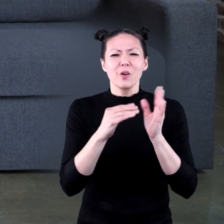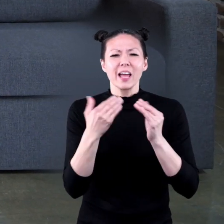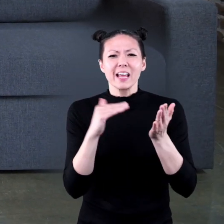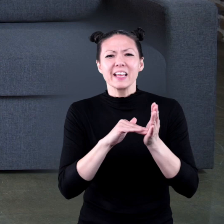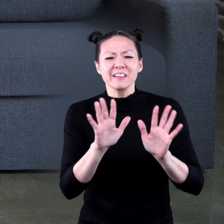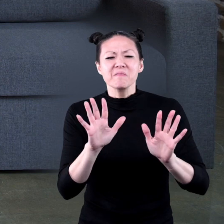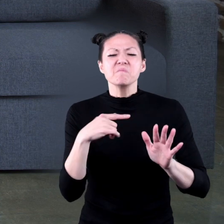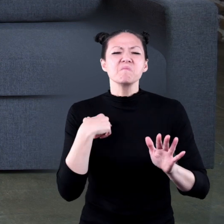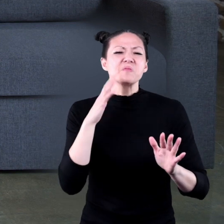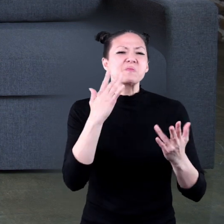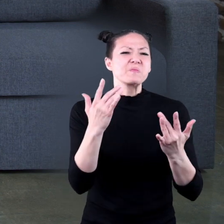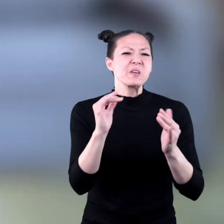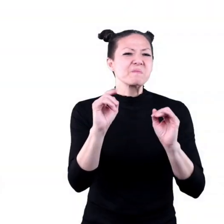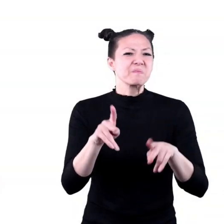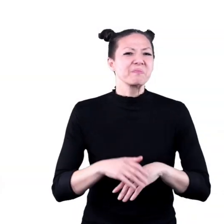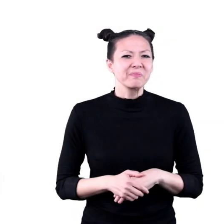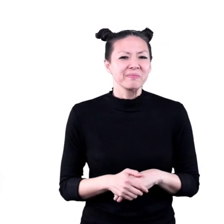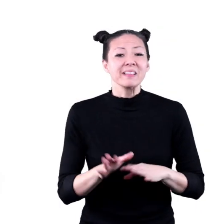We'll wait.